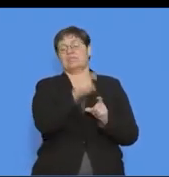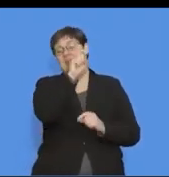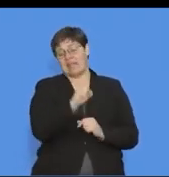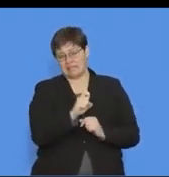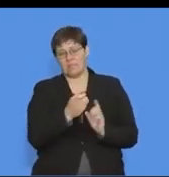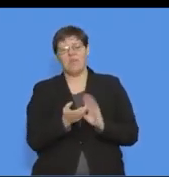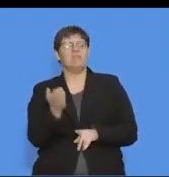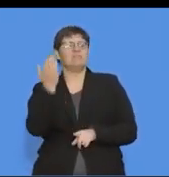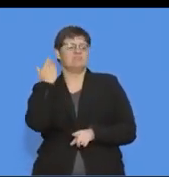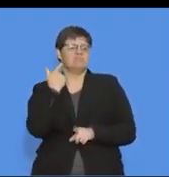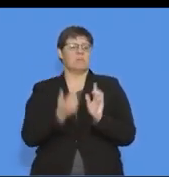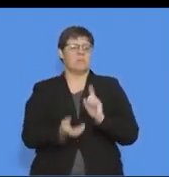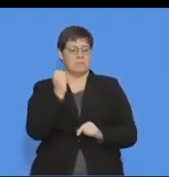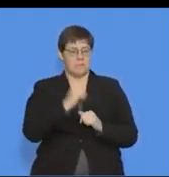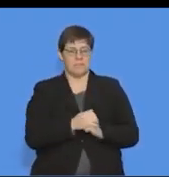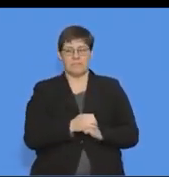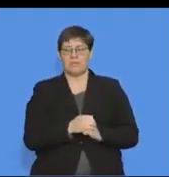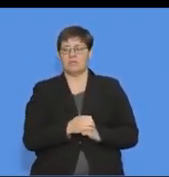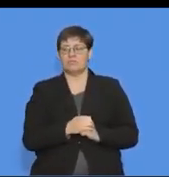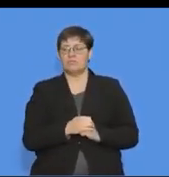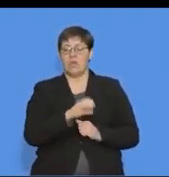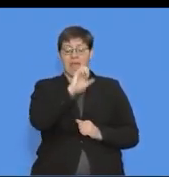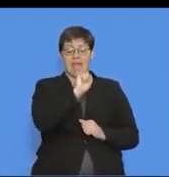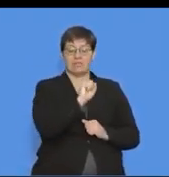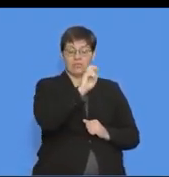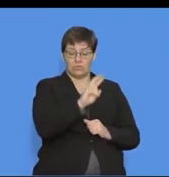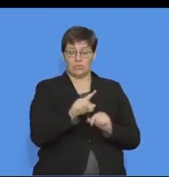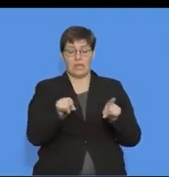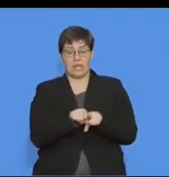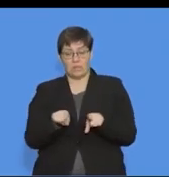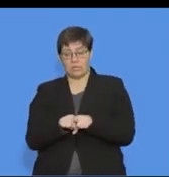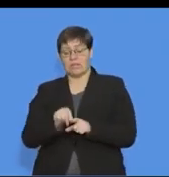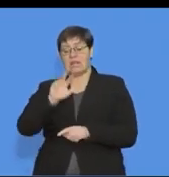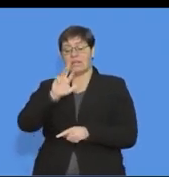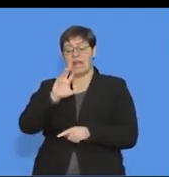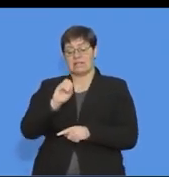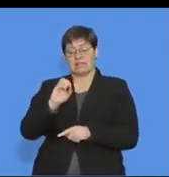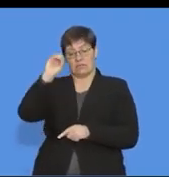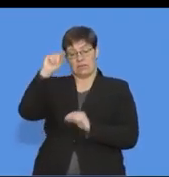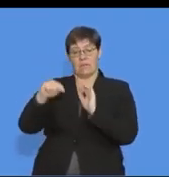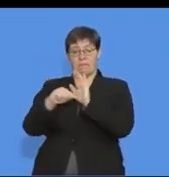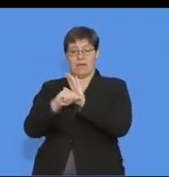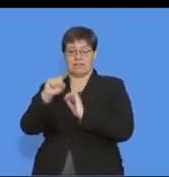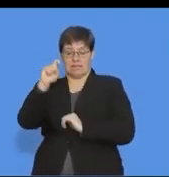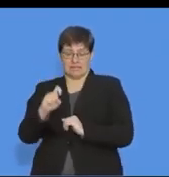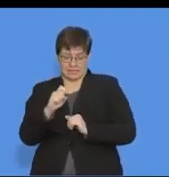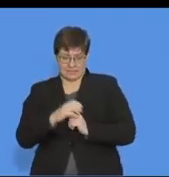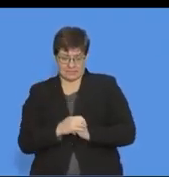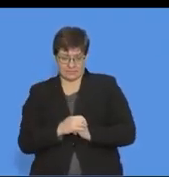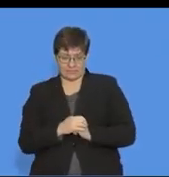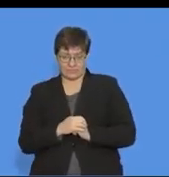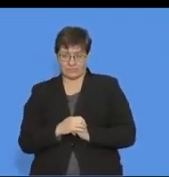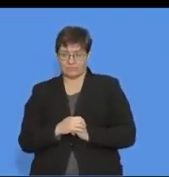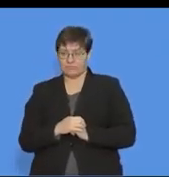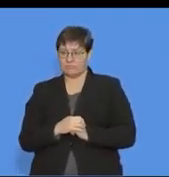from the previous one. So this will be S2 is equals to 90 degrees minus X.